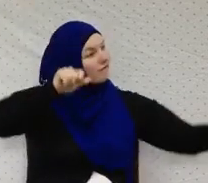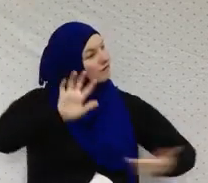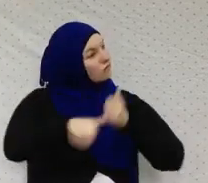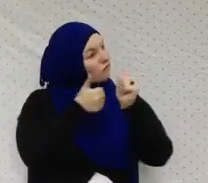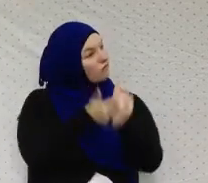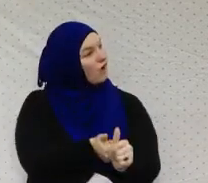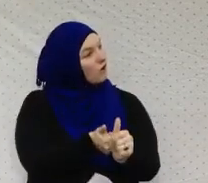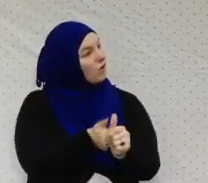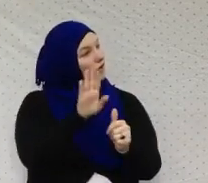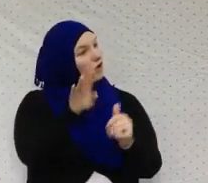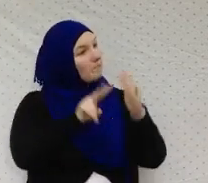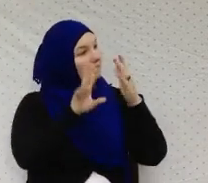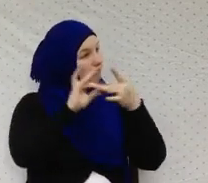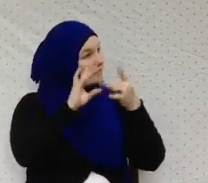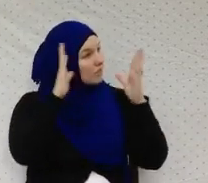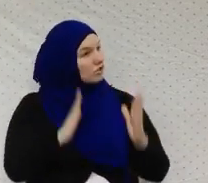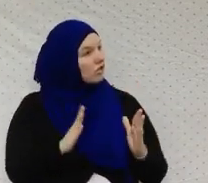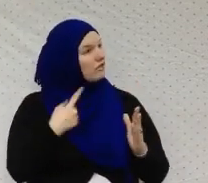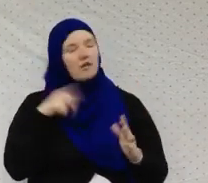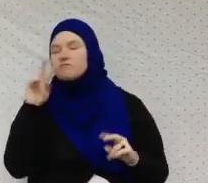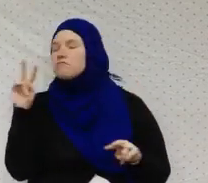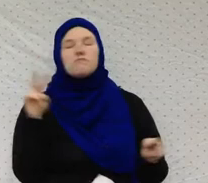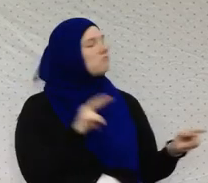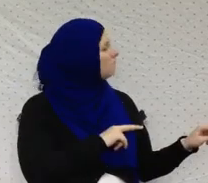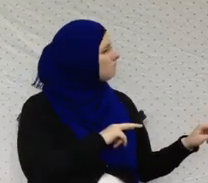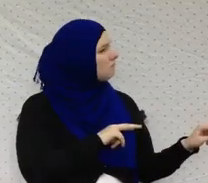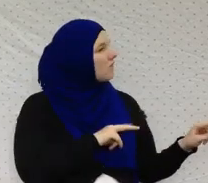and to His Messenger, they turn their heads away.